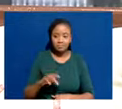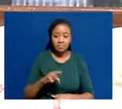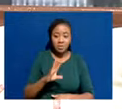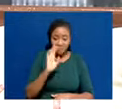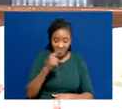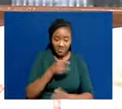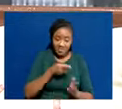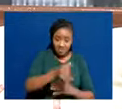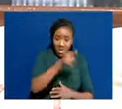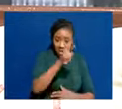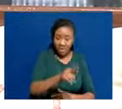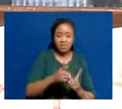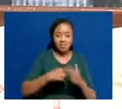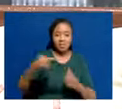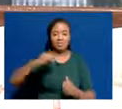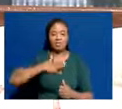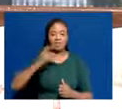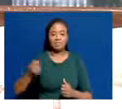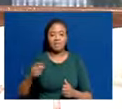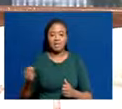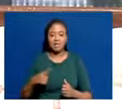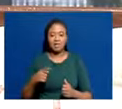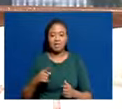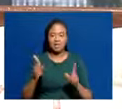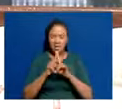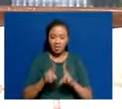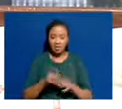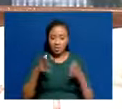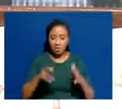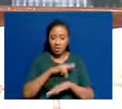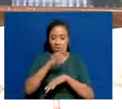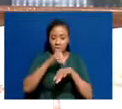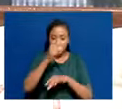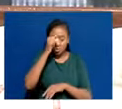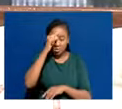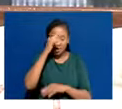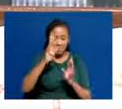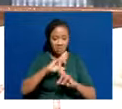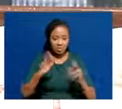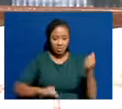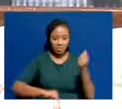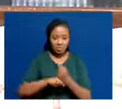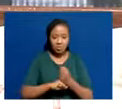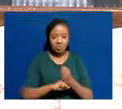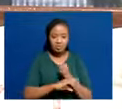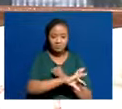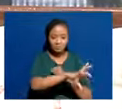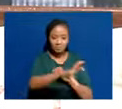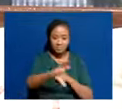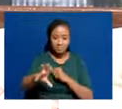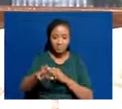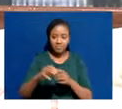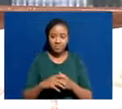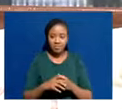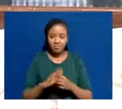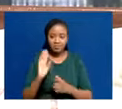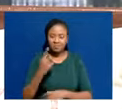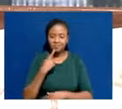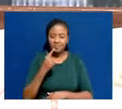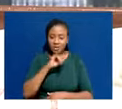paid. And now, the national government is coming in to support counties for 100,000